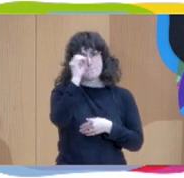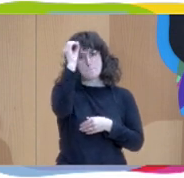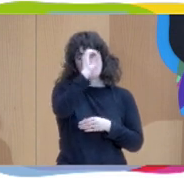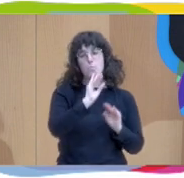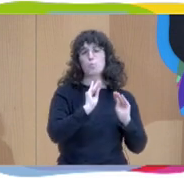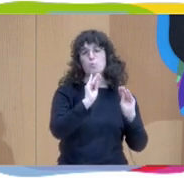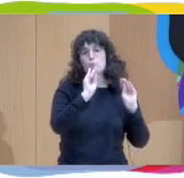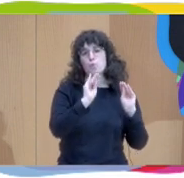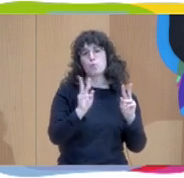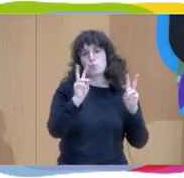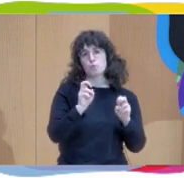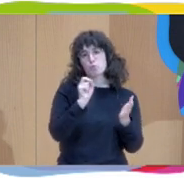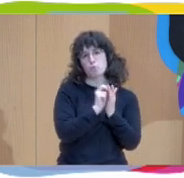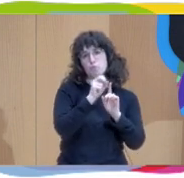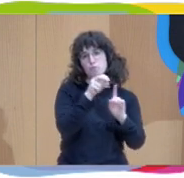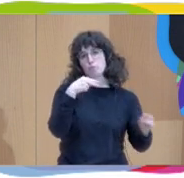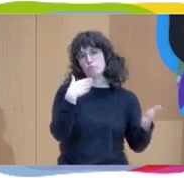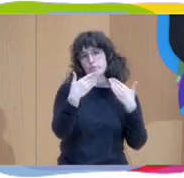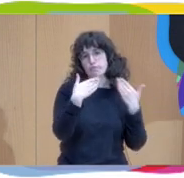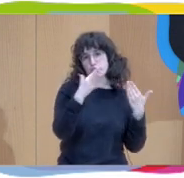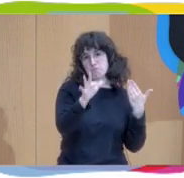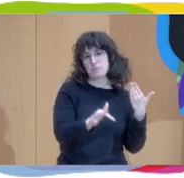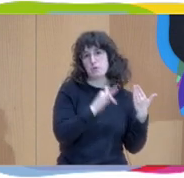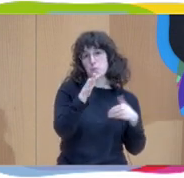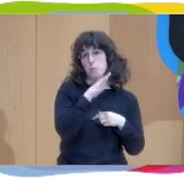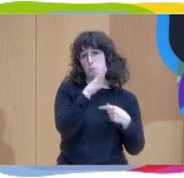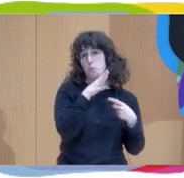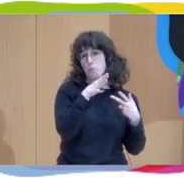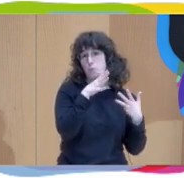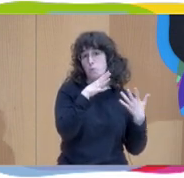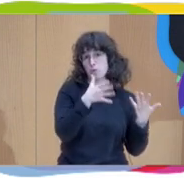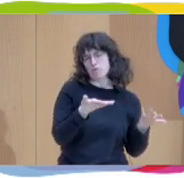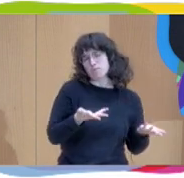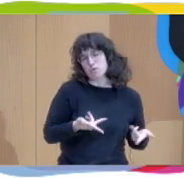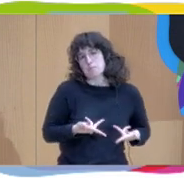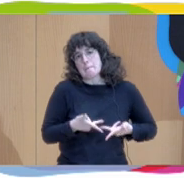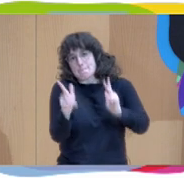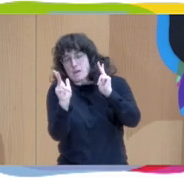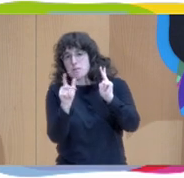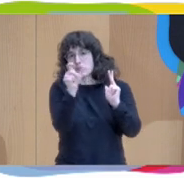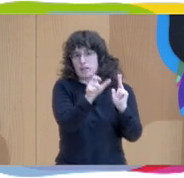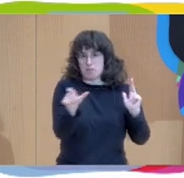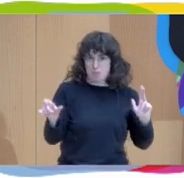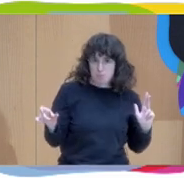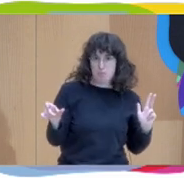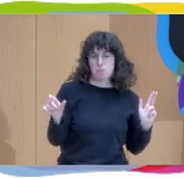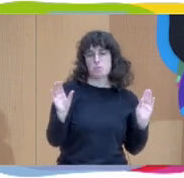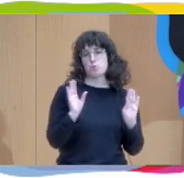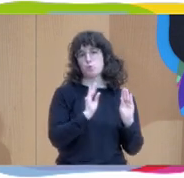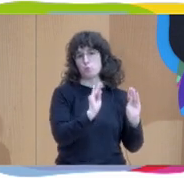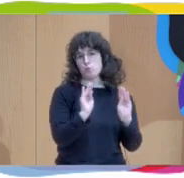main reasons for kind of letting people to attend this training.